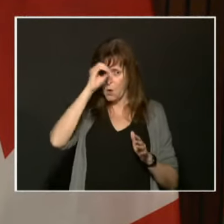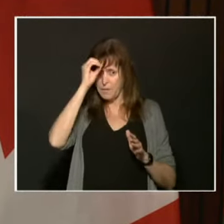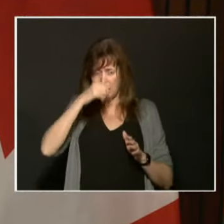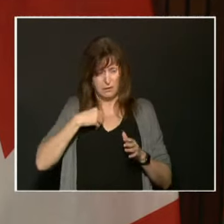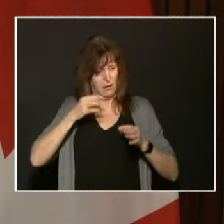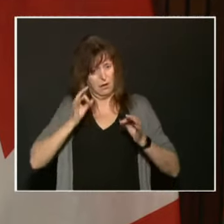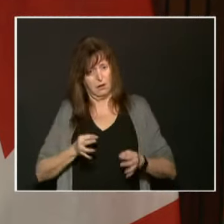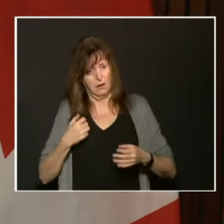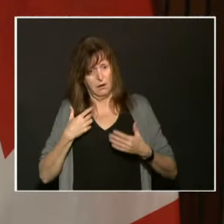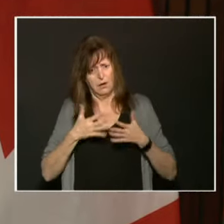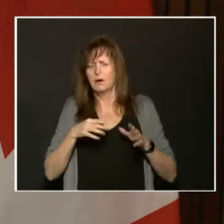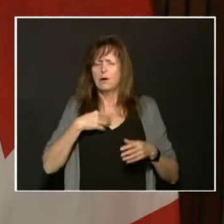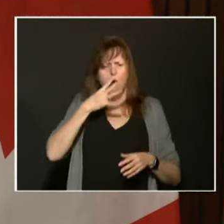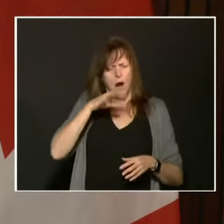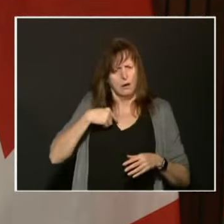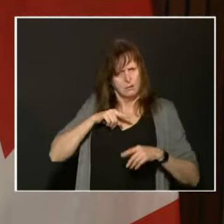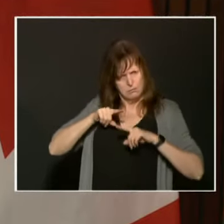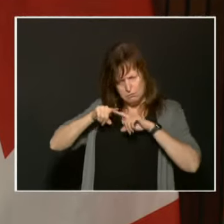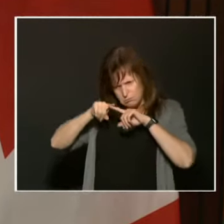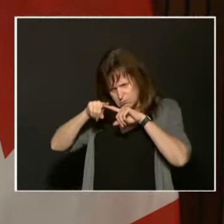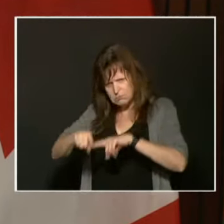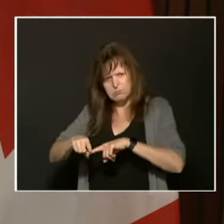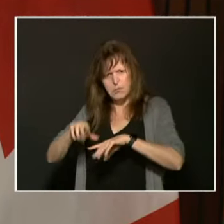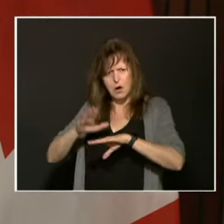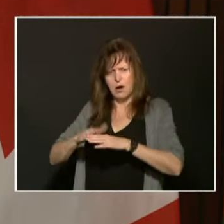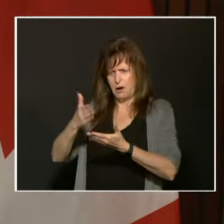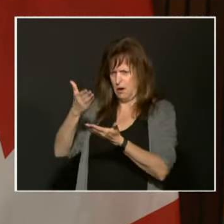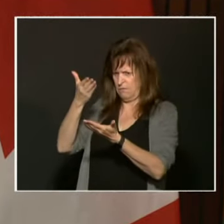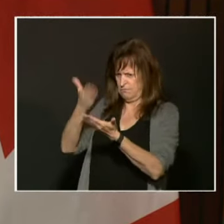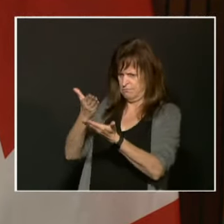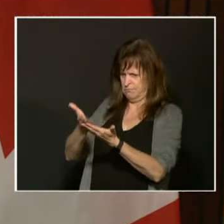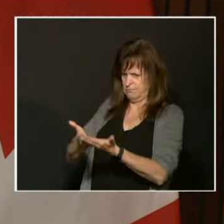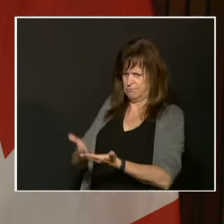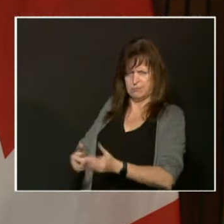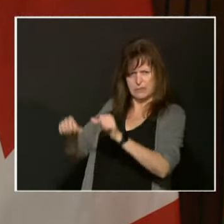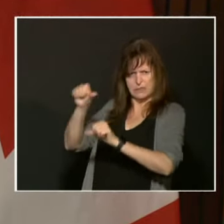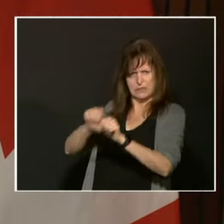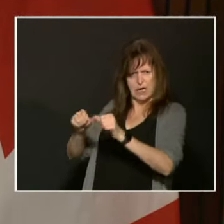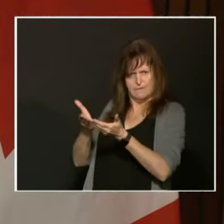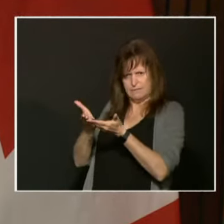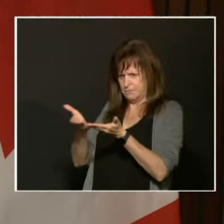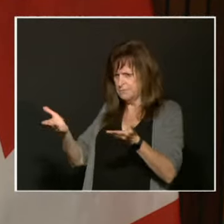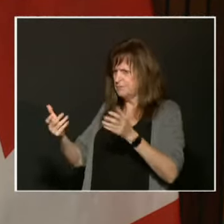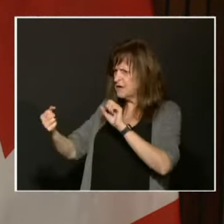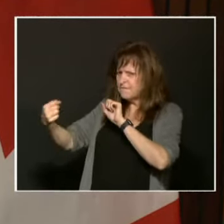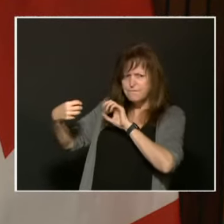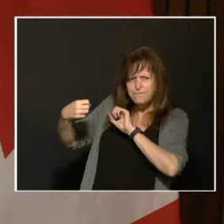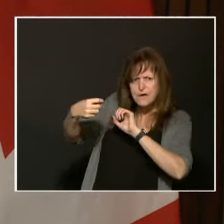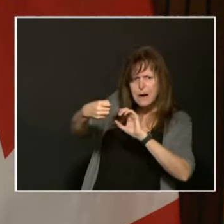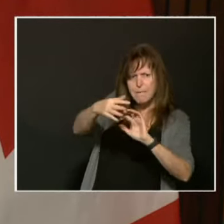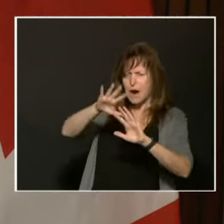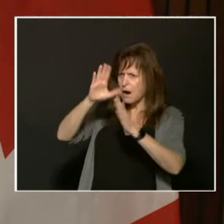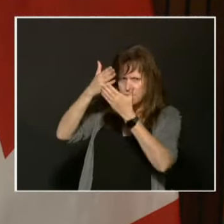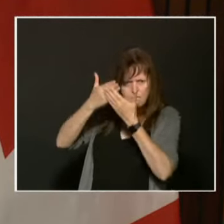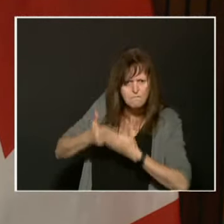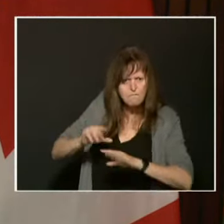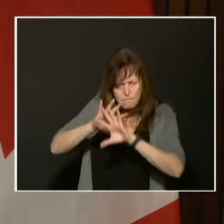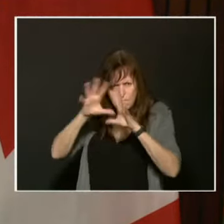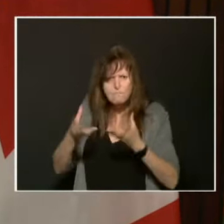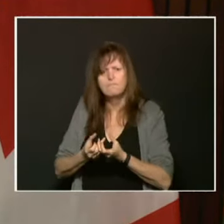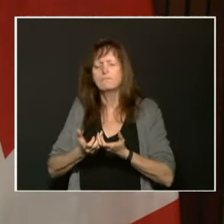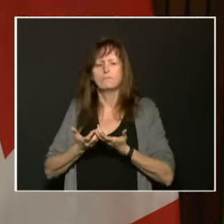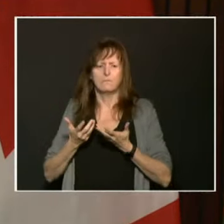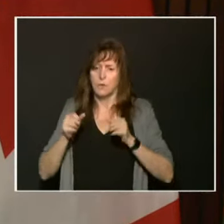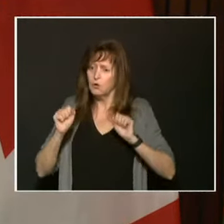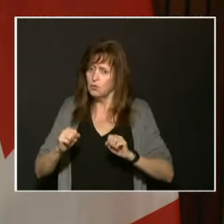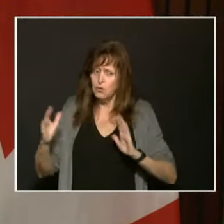the whole table. I think our early look at it is that it could be shorter, and